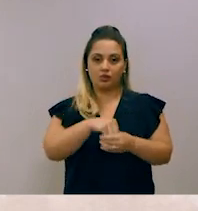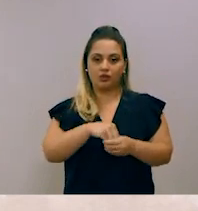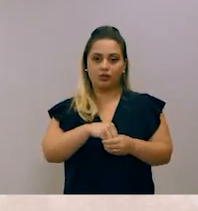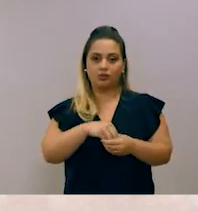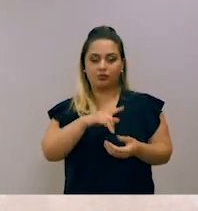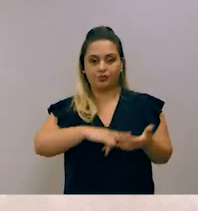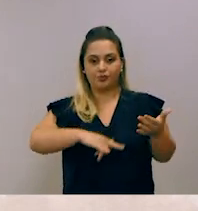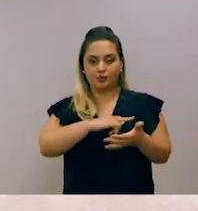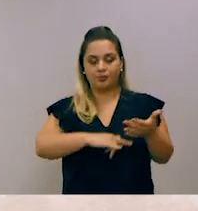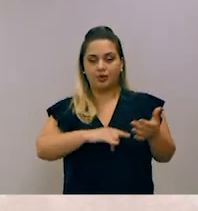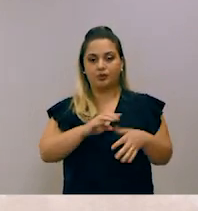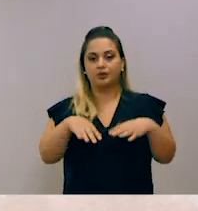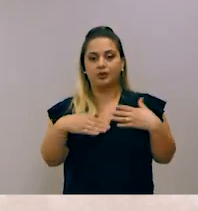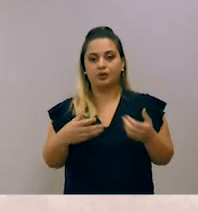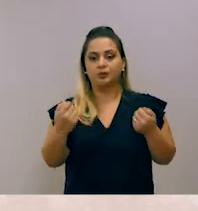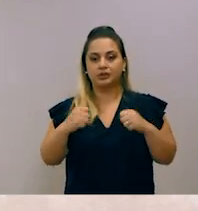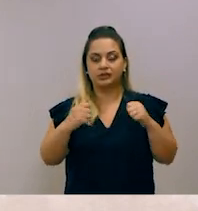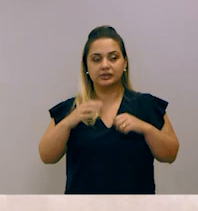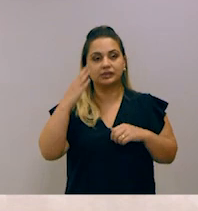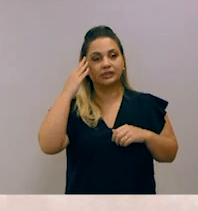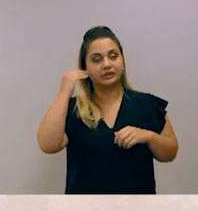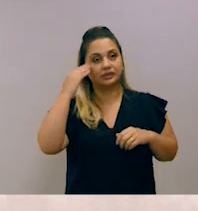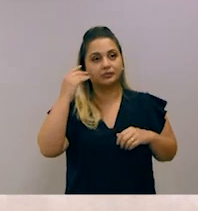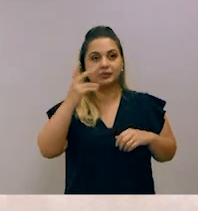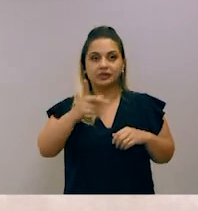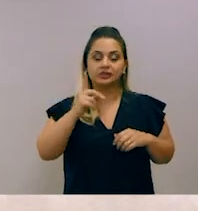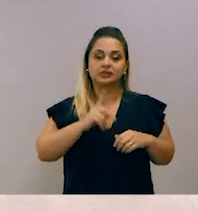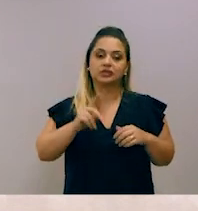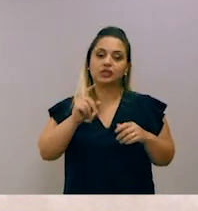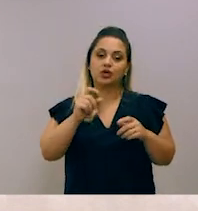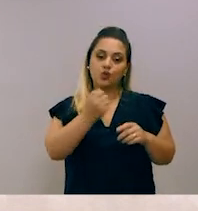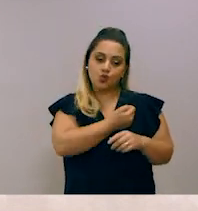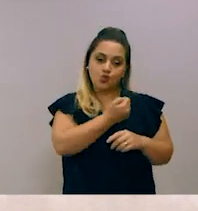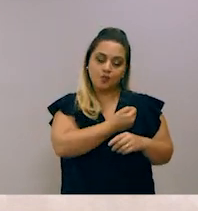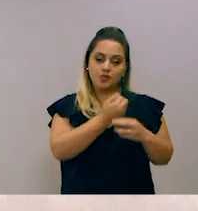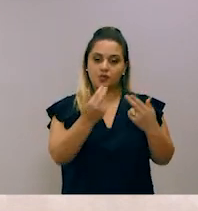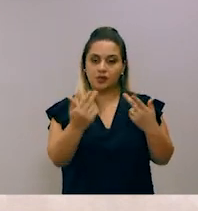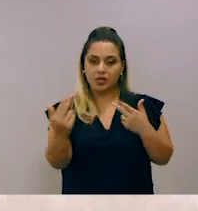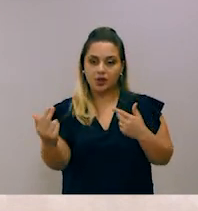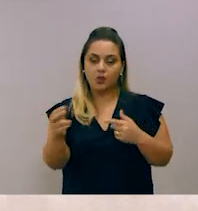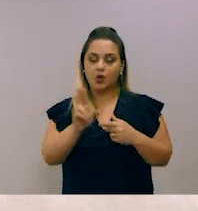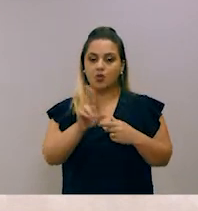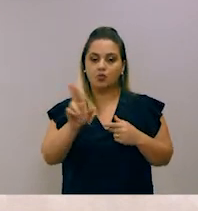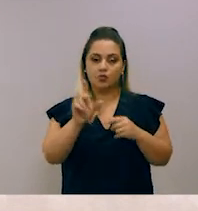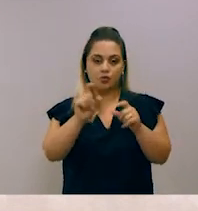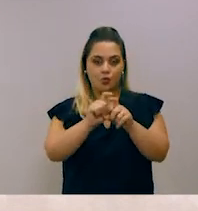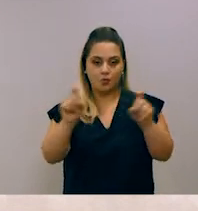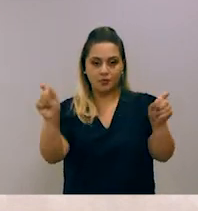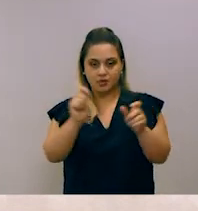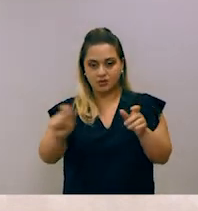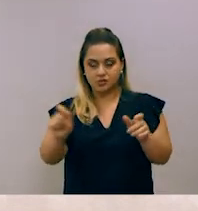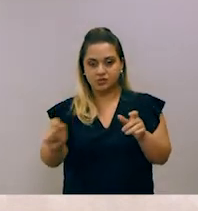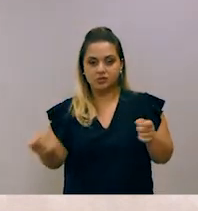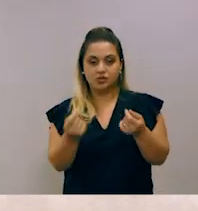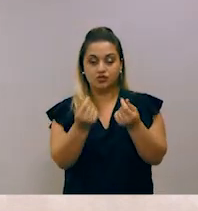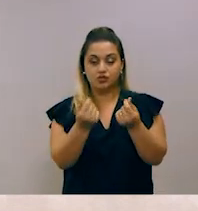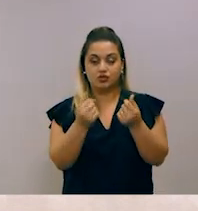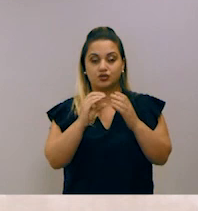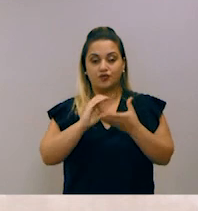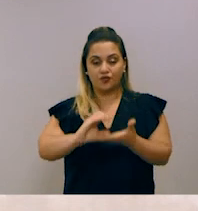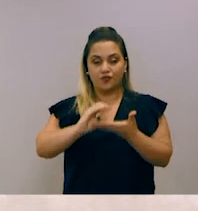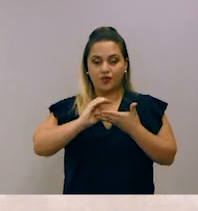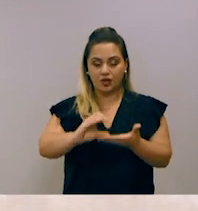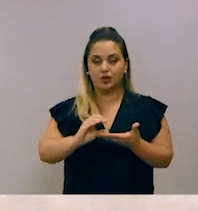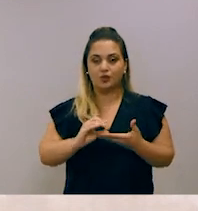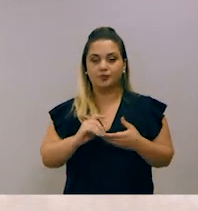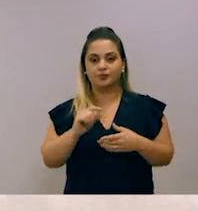Monetary values expressed in numbers, and the writing